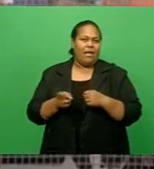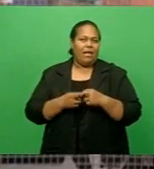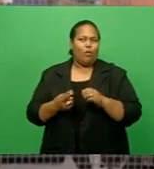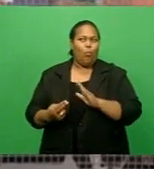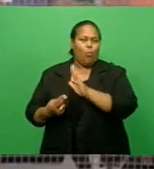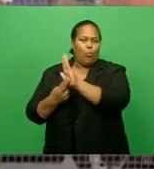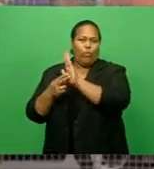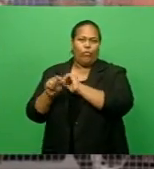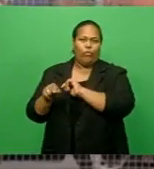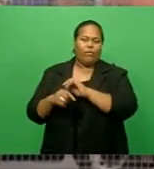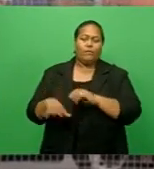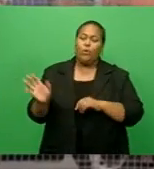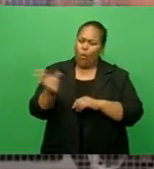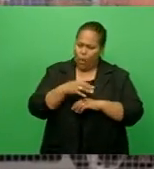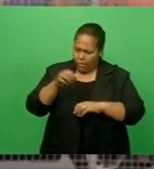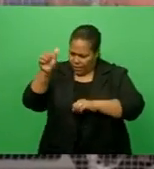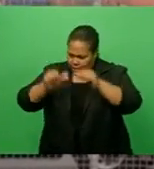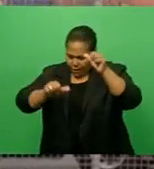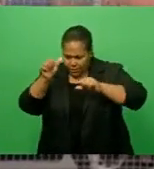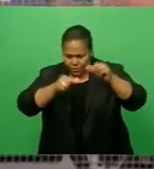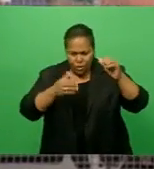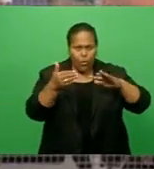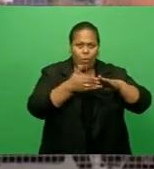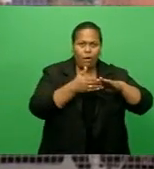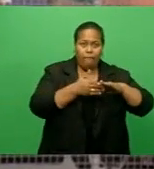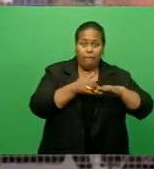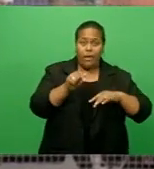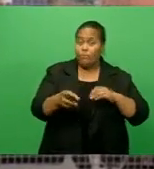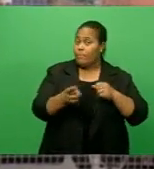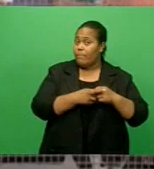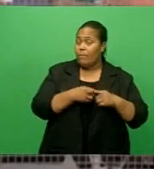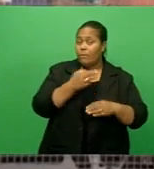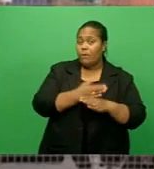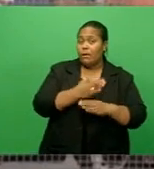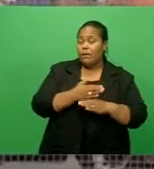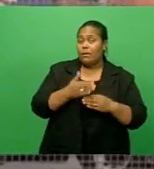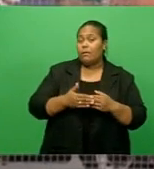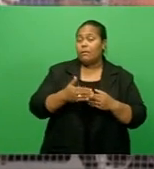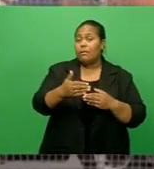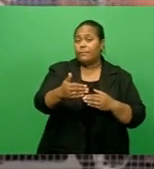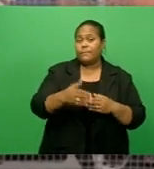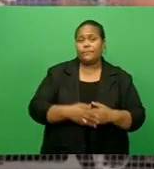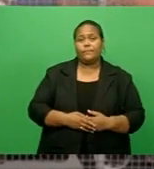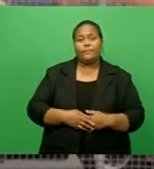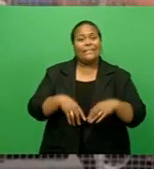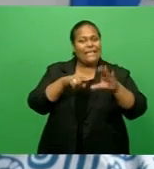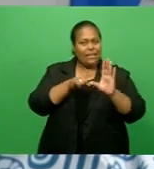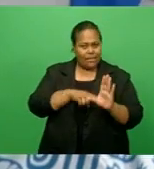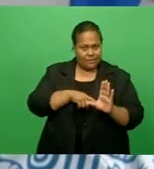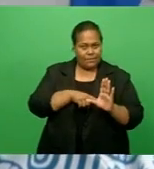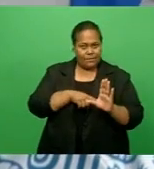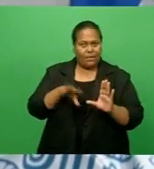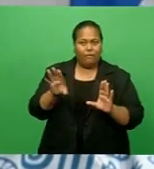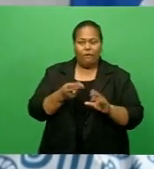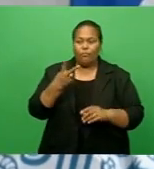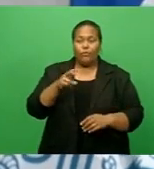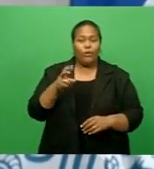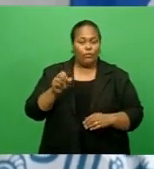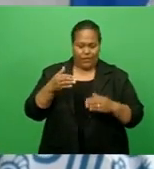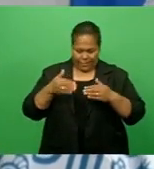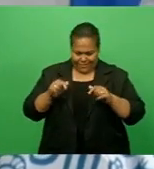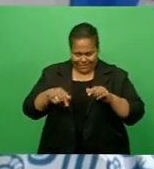wharves. This rehabilitation work will be carried out over a couple of years, starting from 2020 this